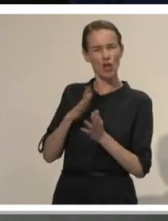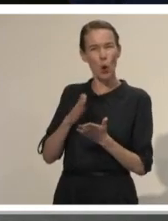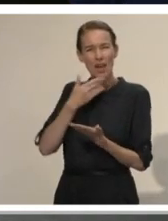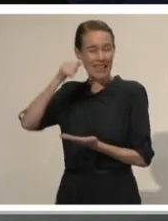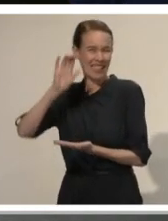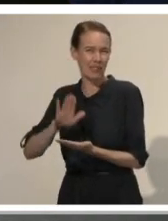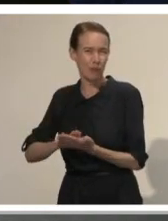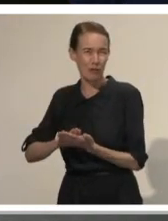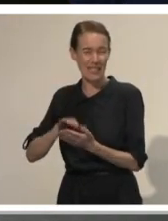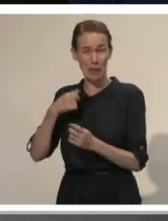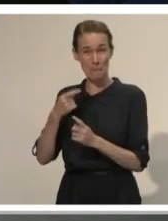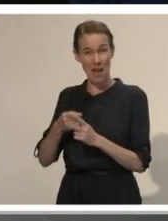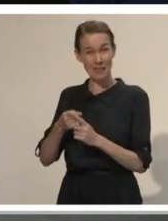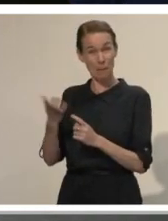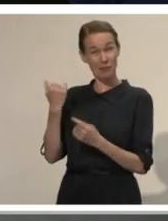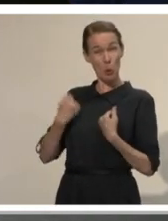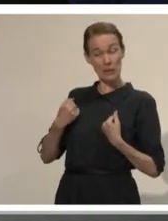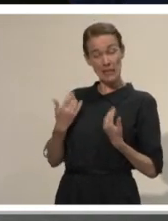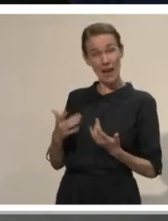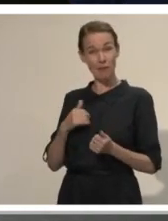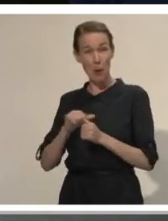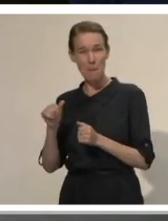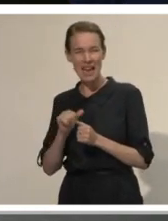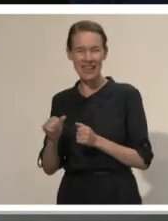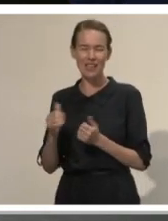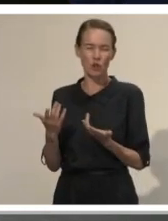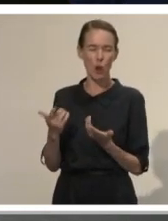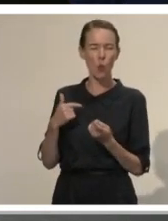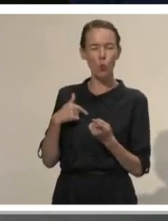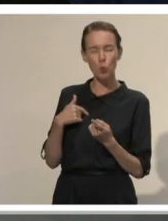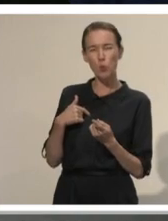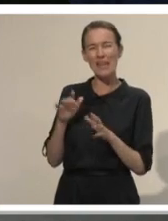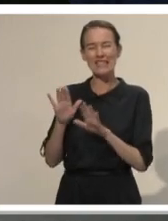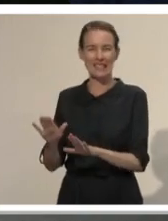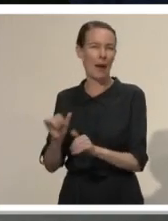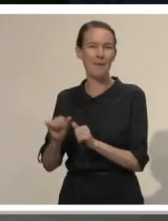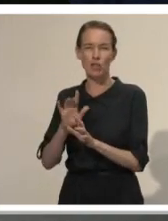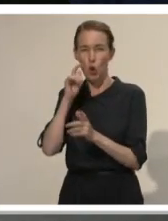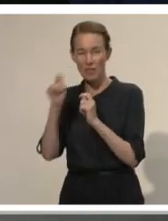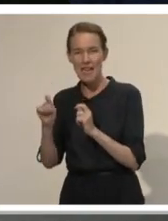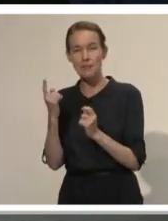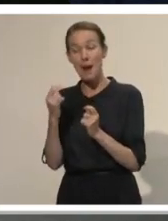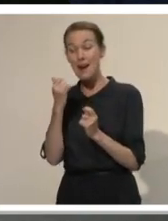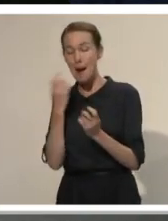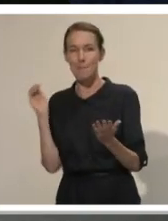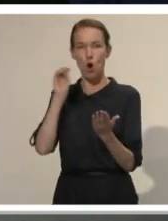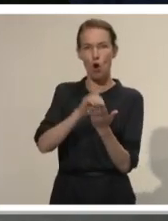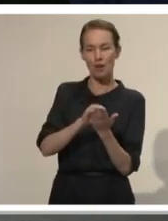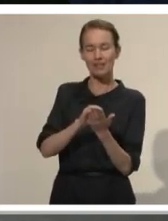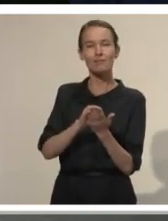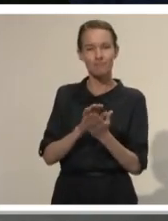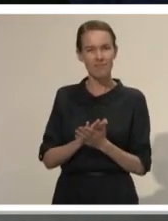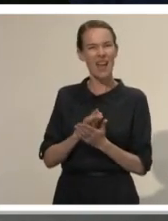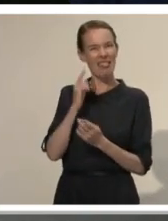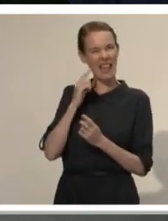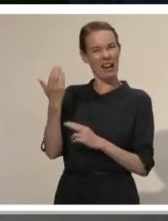positive test is low. But to be inclusive, we're including them in our probable cases. We did have, for instance, an example of one of the patients